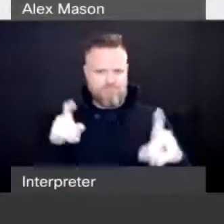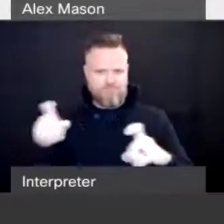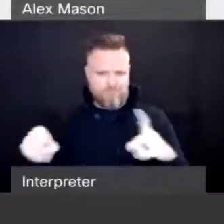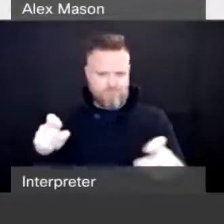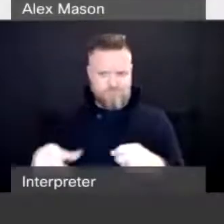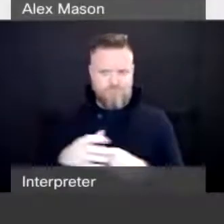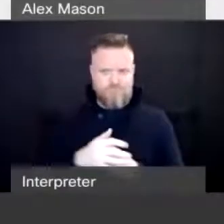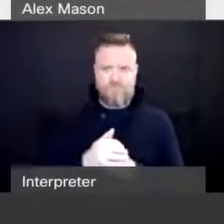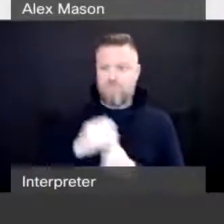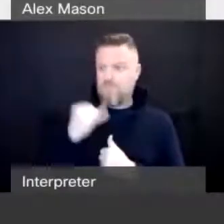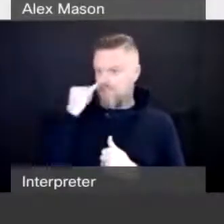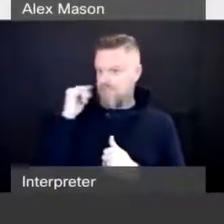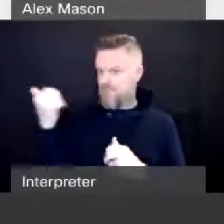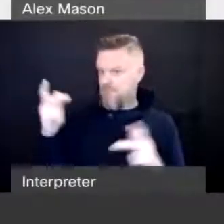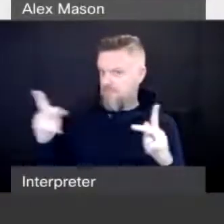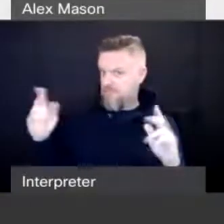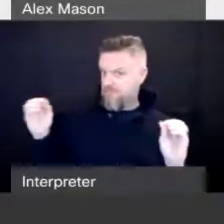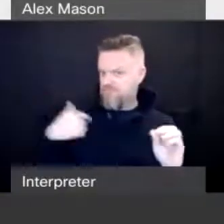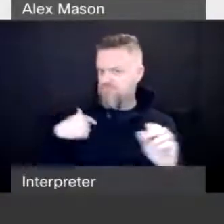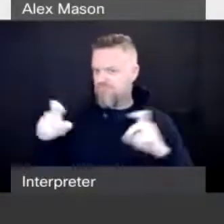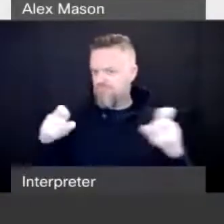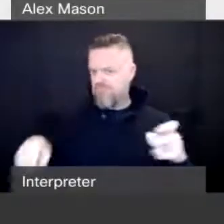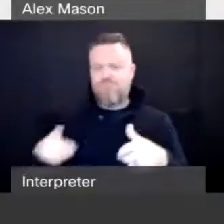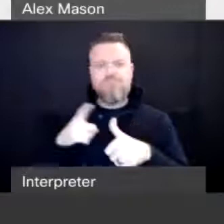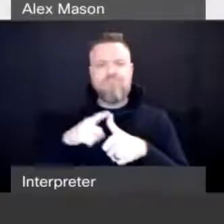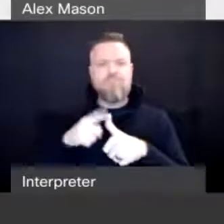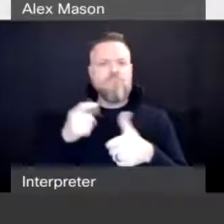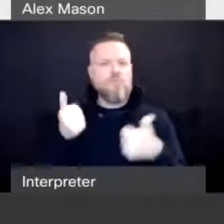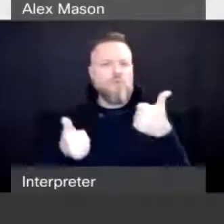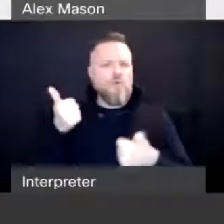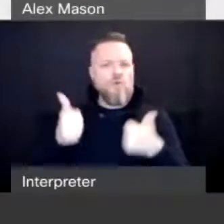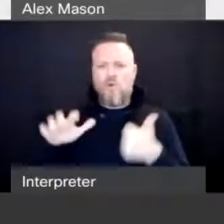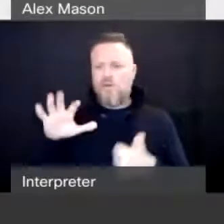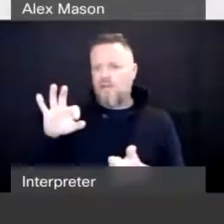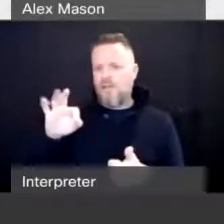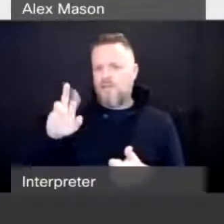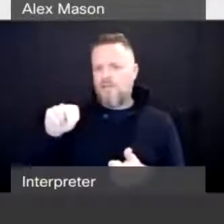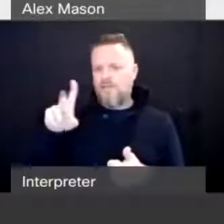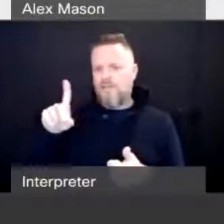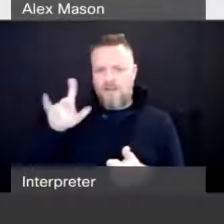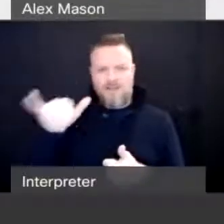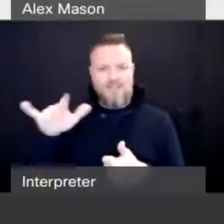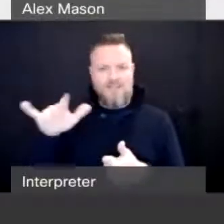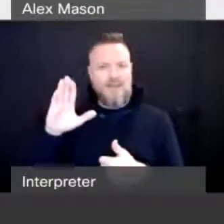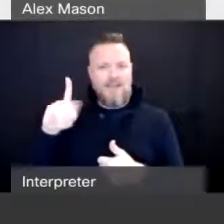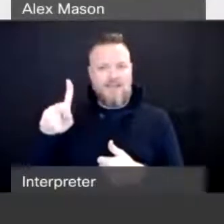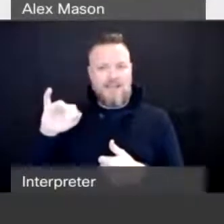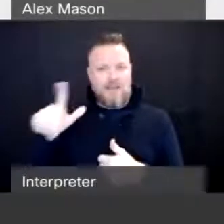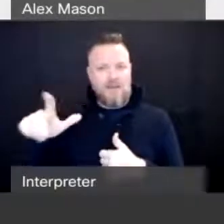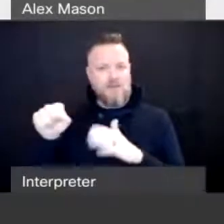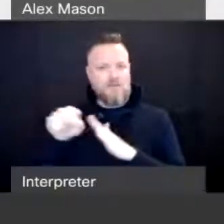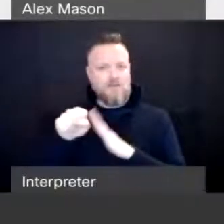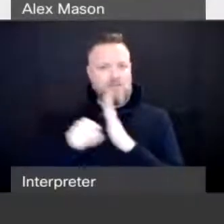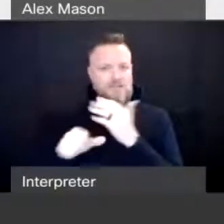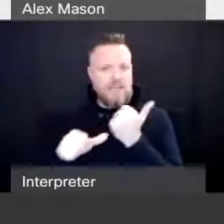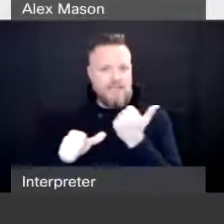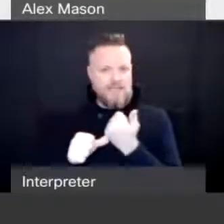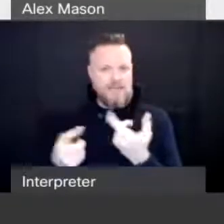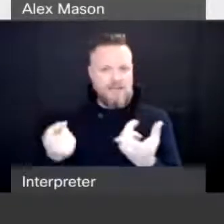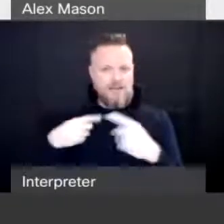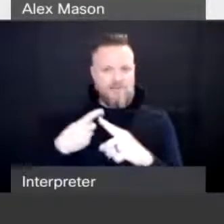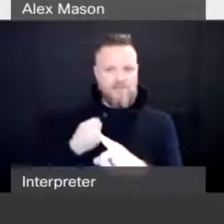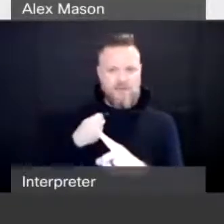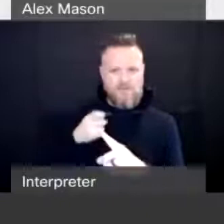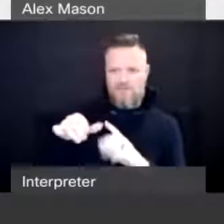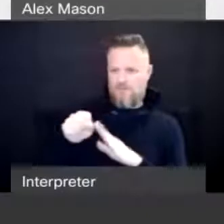there aren't any others, if I may. What fund does the capital improvement money come from? The state